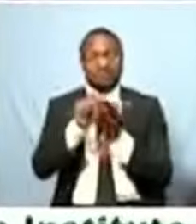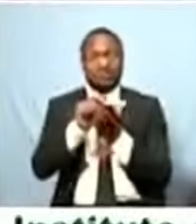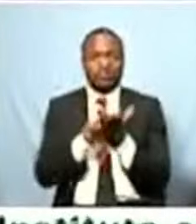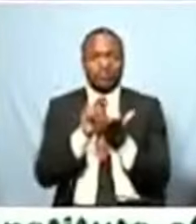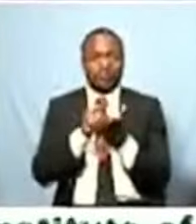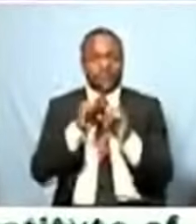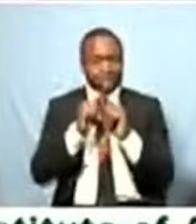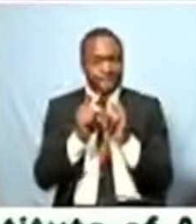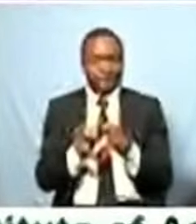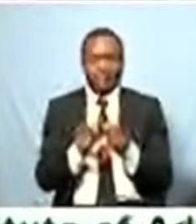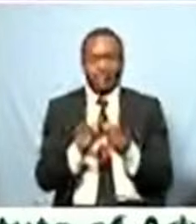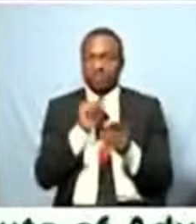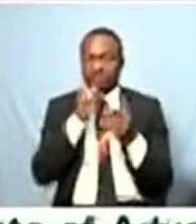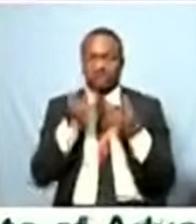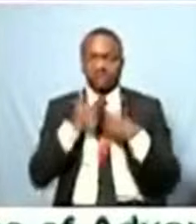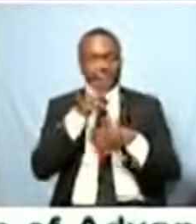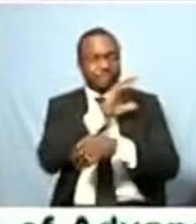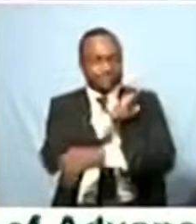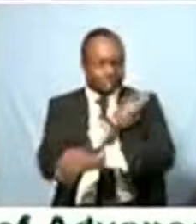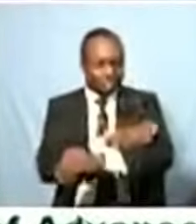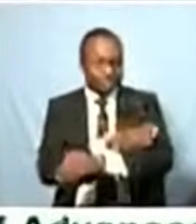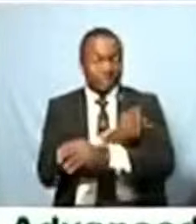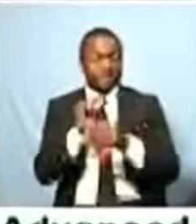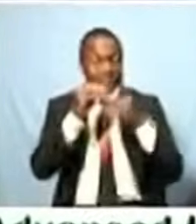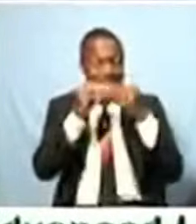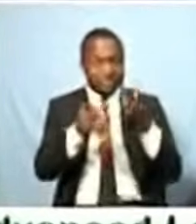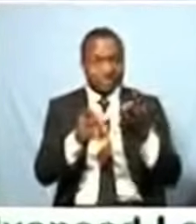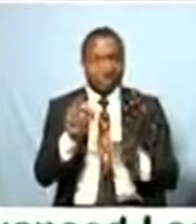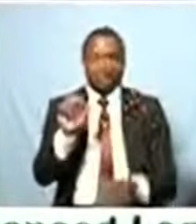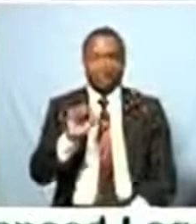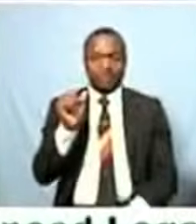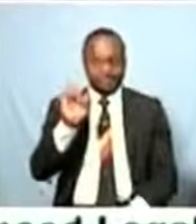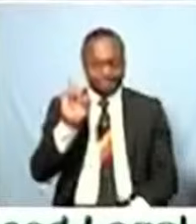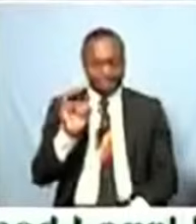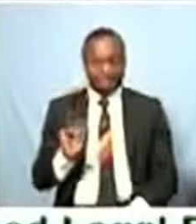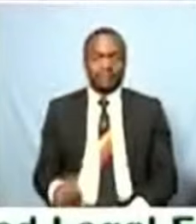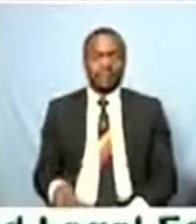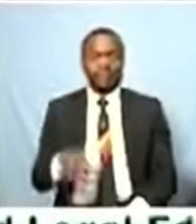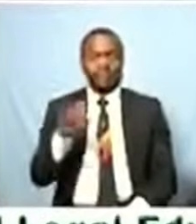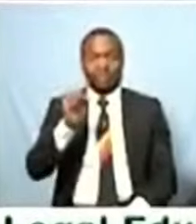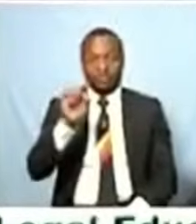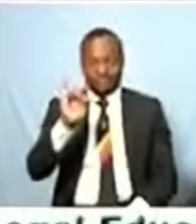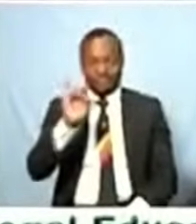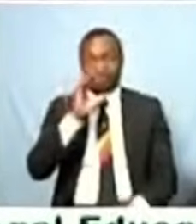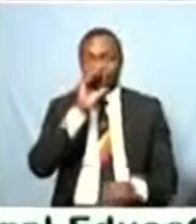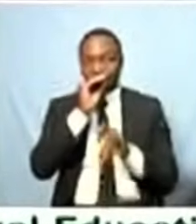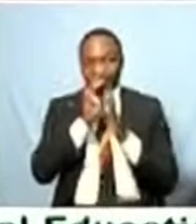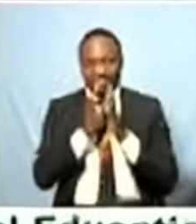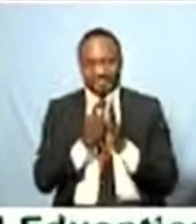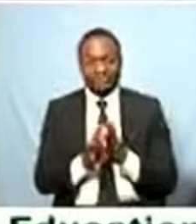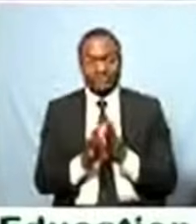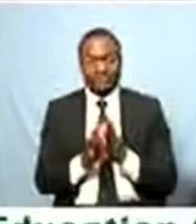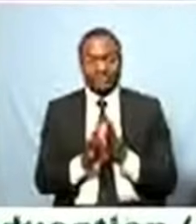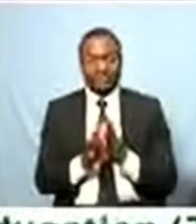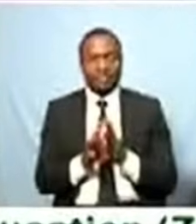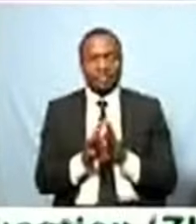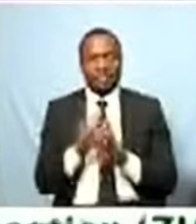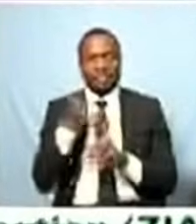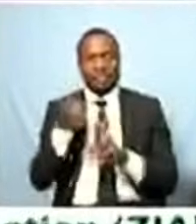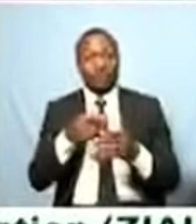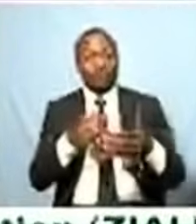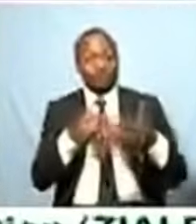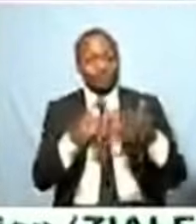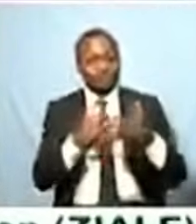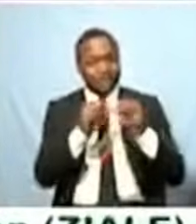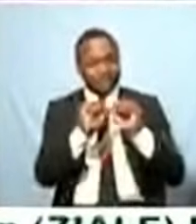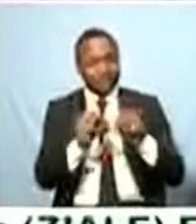But unfortunately, I have no powers to issue a statutory instrument. The SI, Madam Speaker, is only a document that can